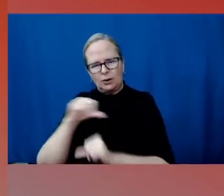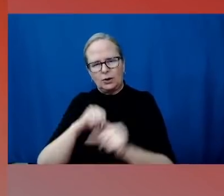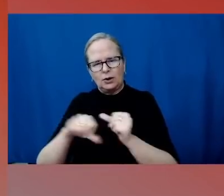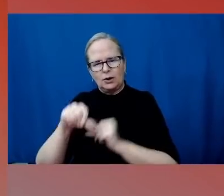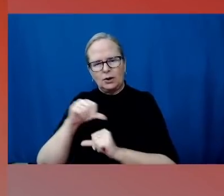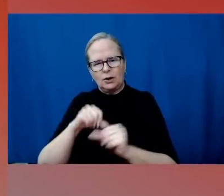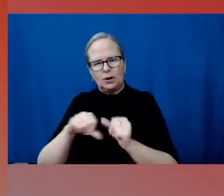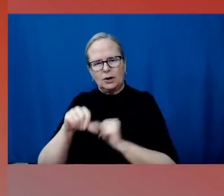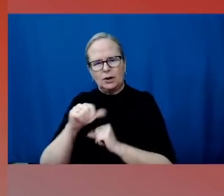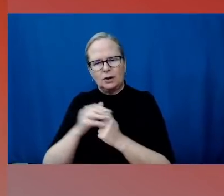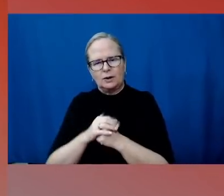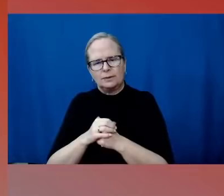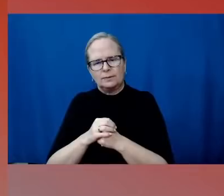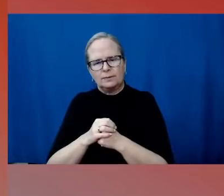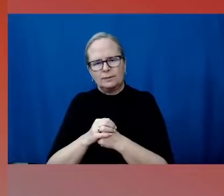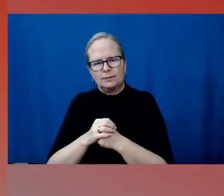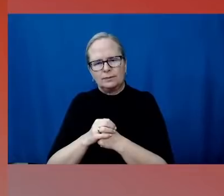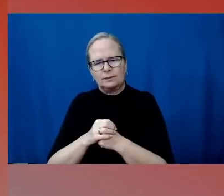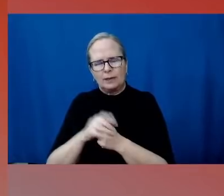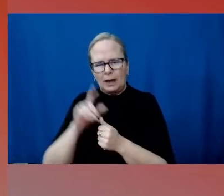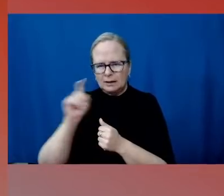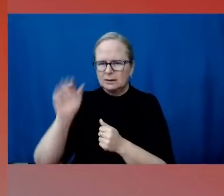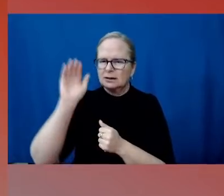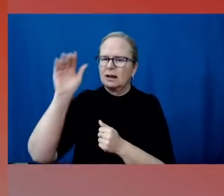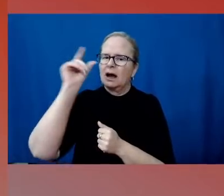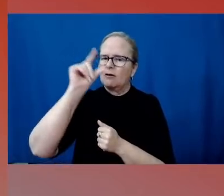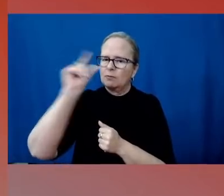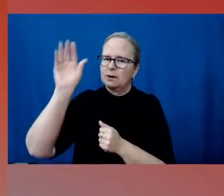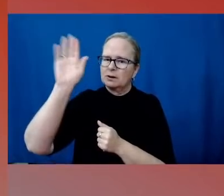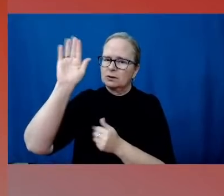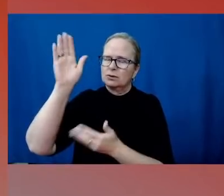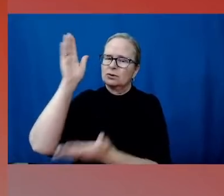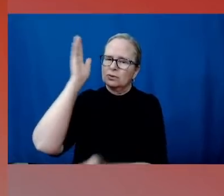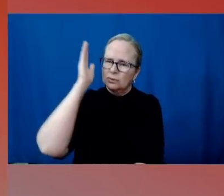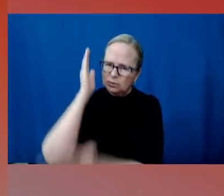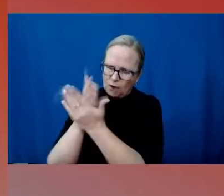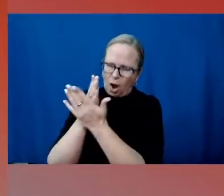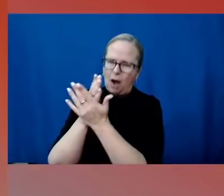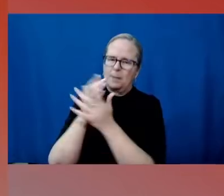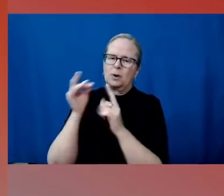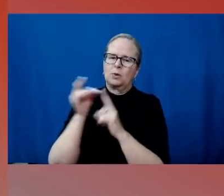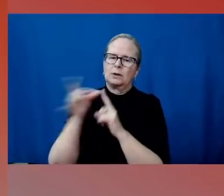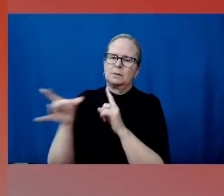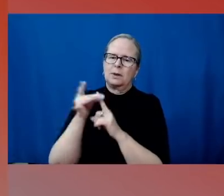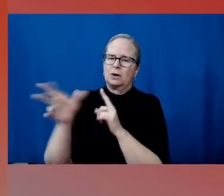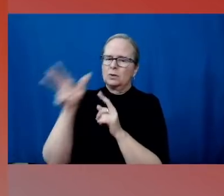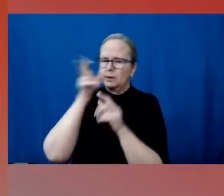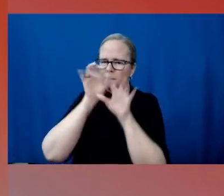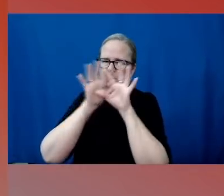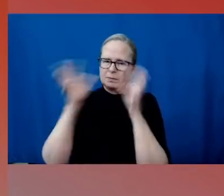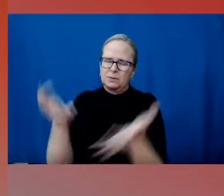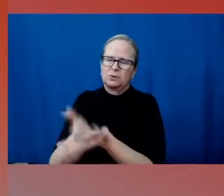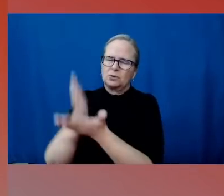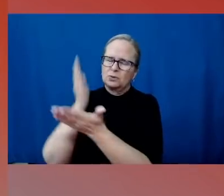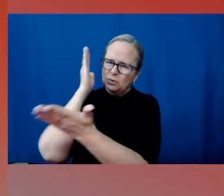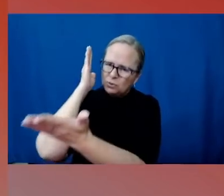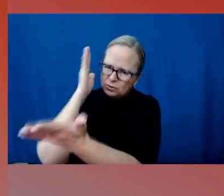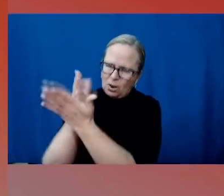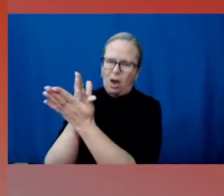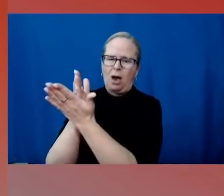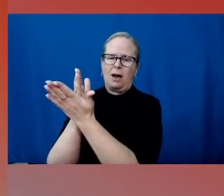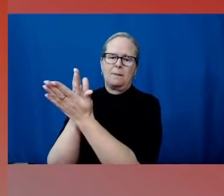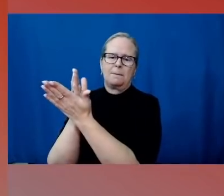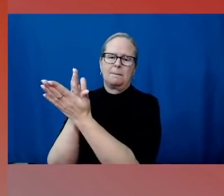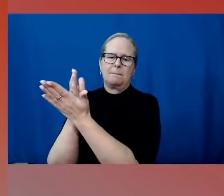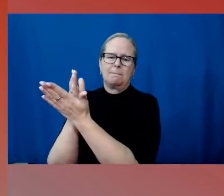our governments to stop the transmission and end the pandemic, and then let's learn to